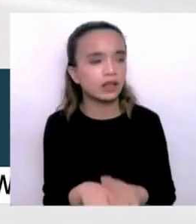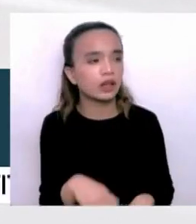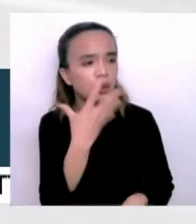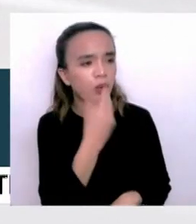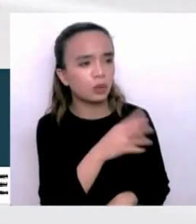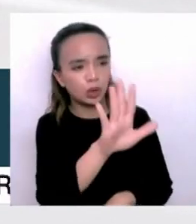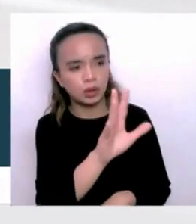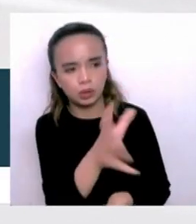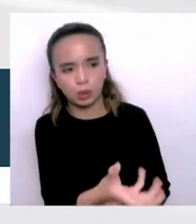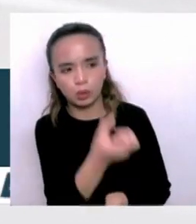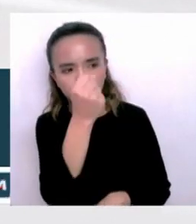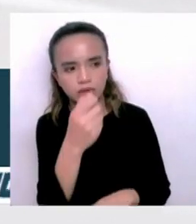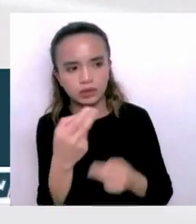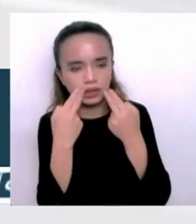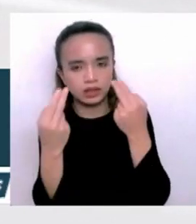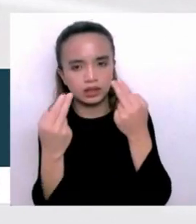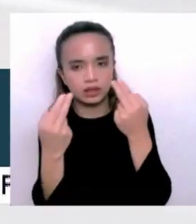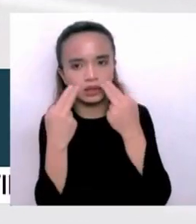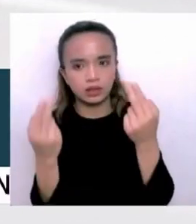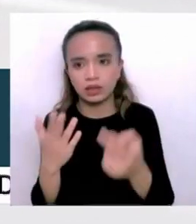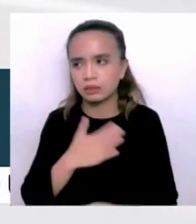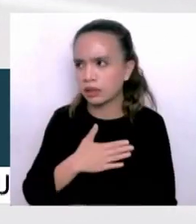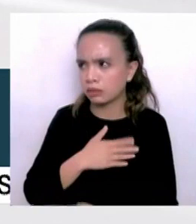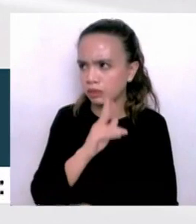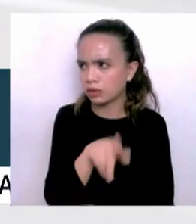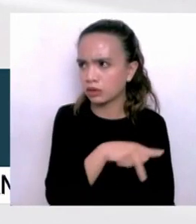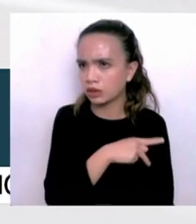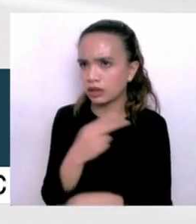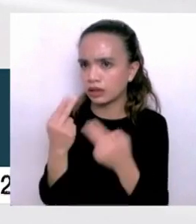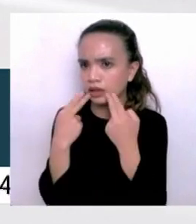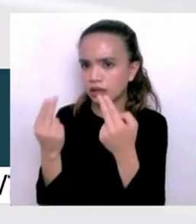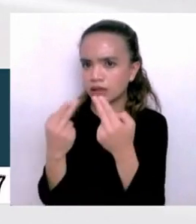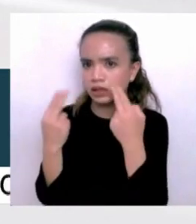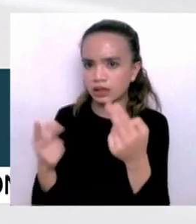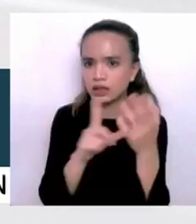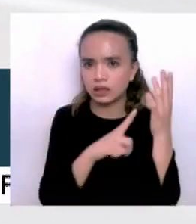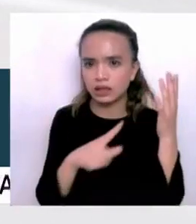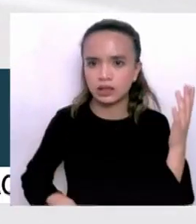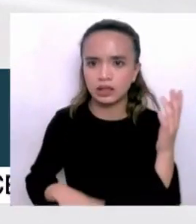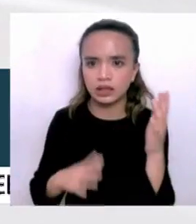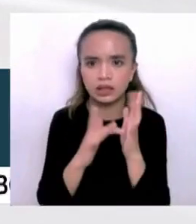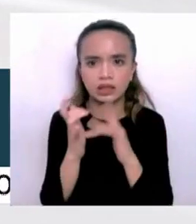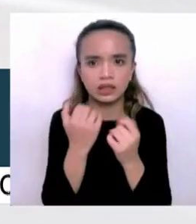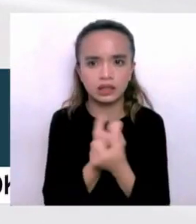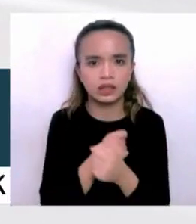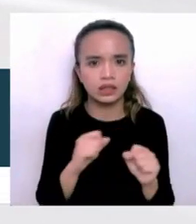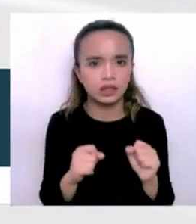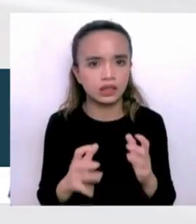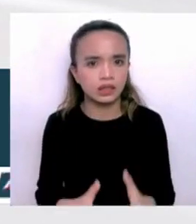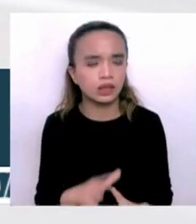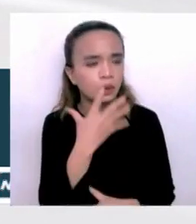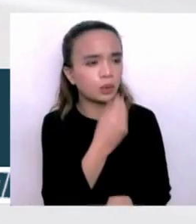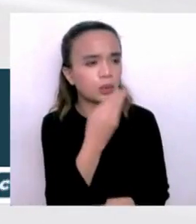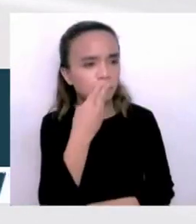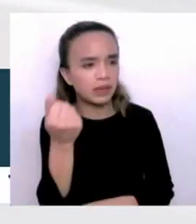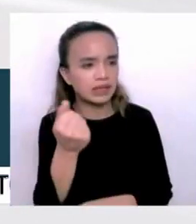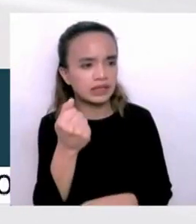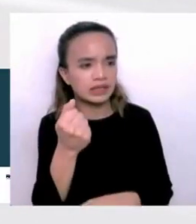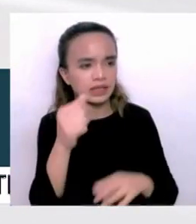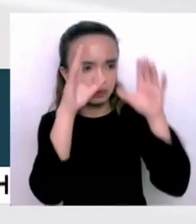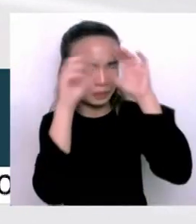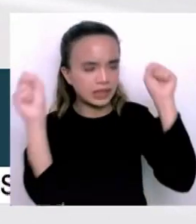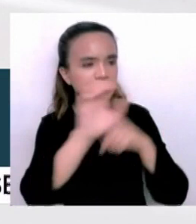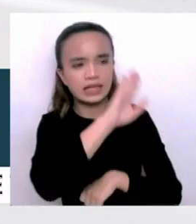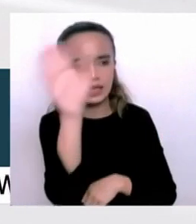hero? Well, my personal hero is our Lord and Savior, Jesus Christ. Who is the best president we